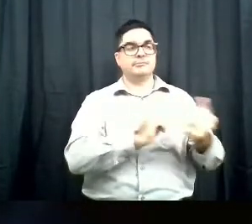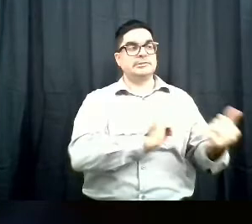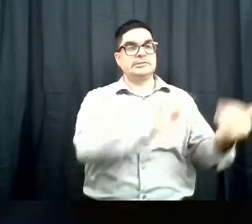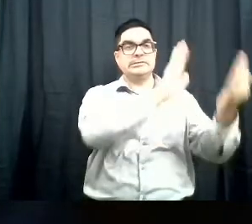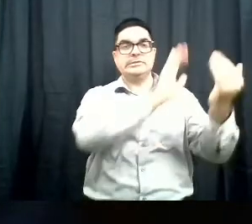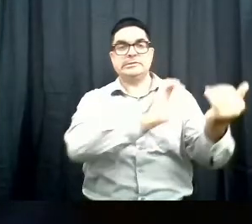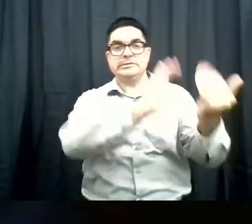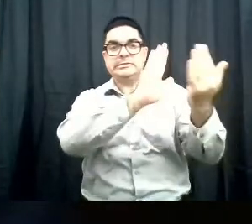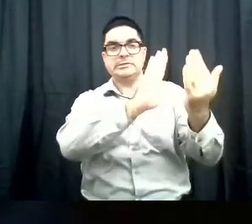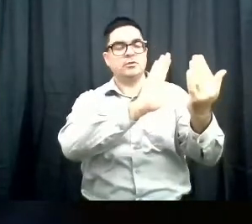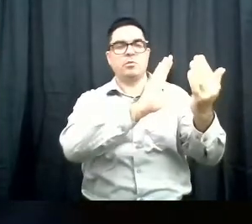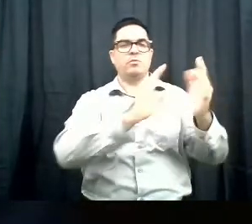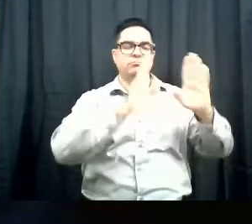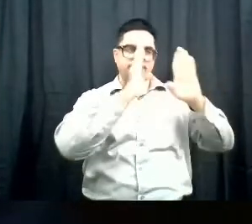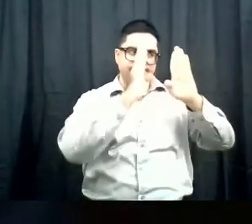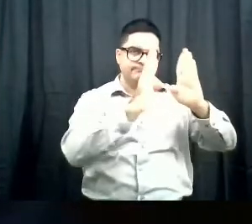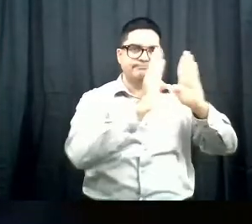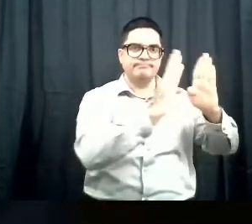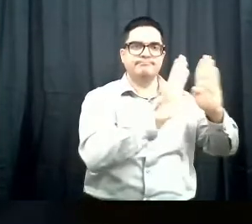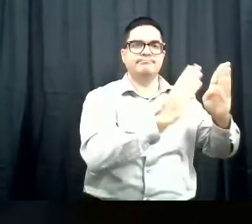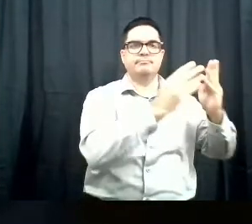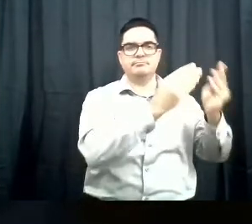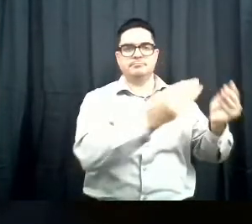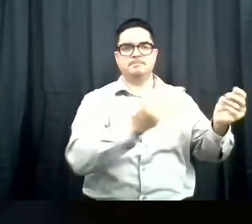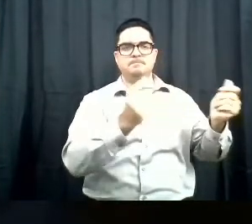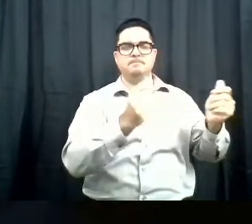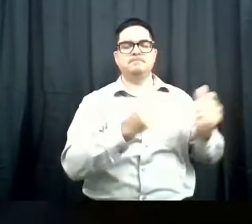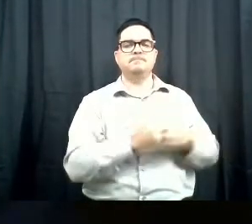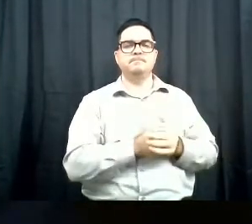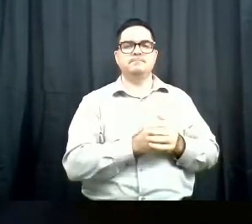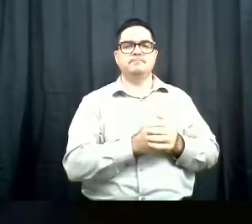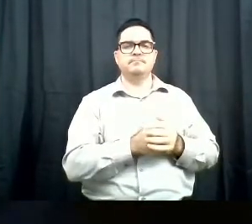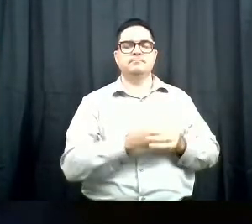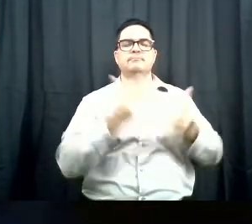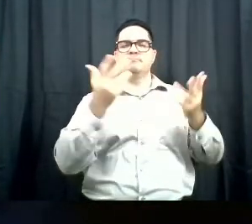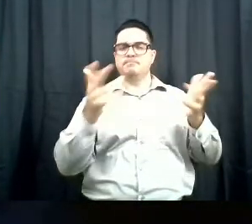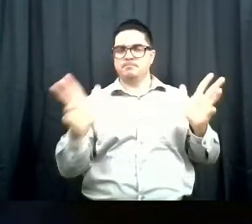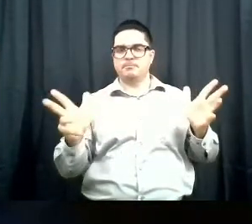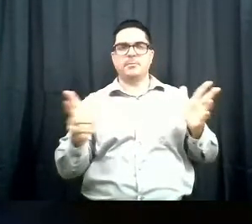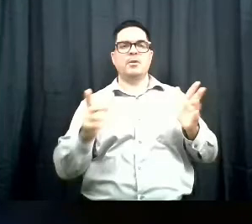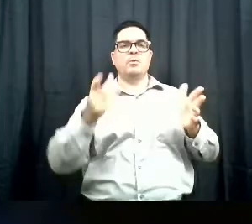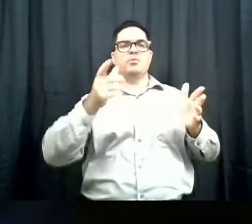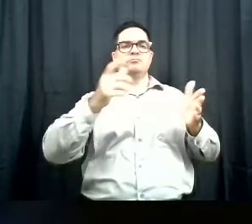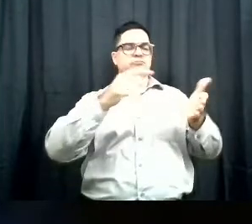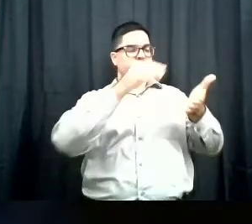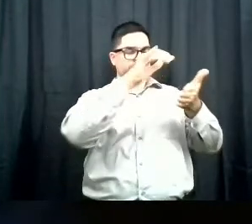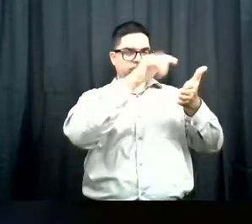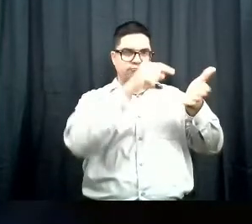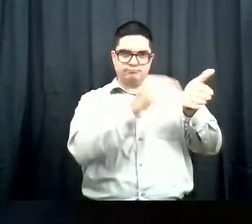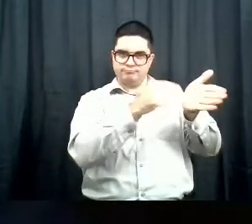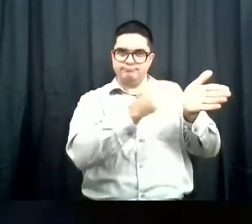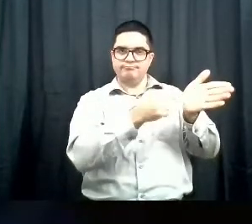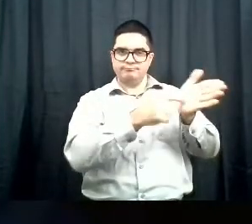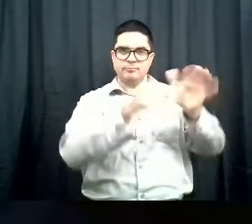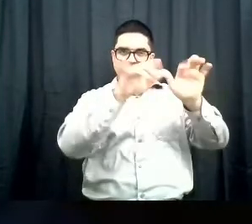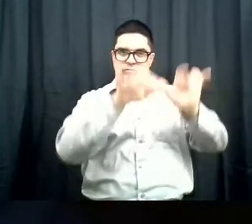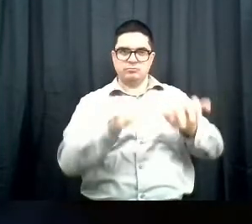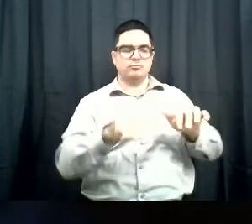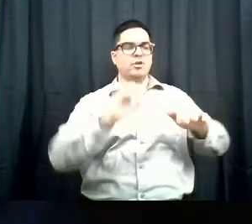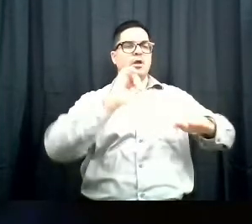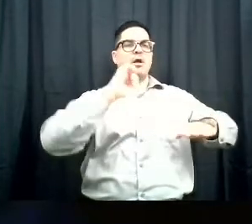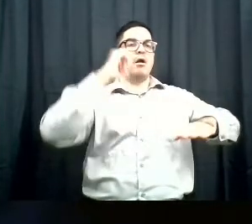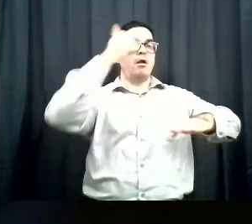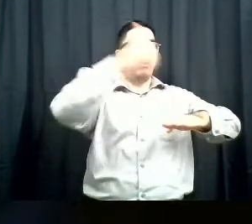as I clearly stated in the letter, we will not implement the laws, and we will issue a circular